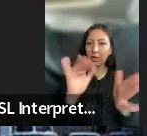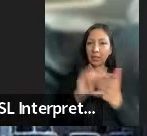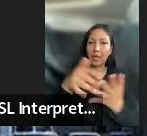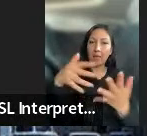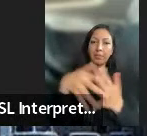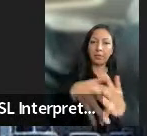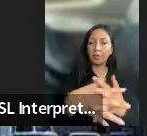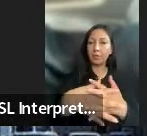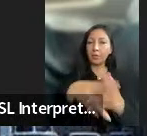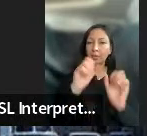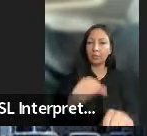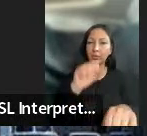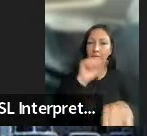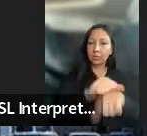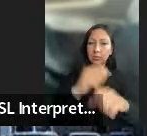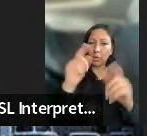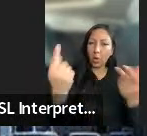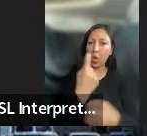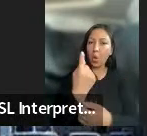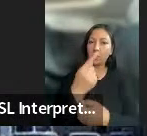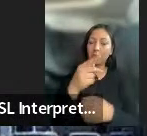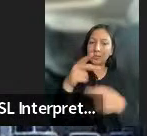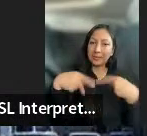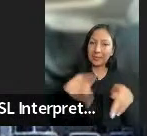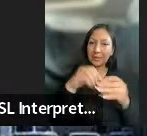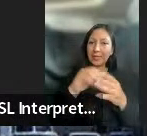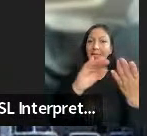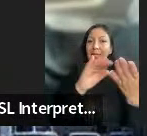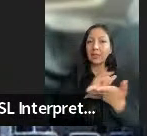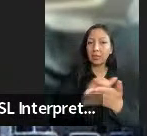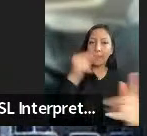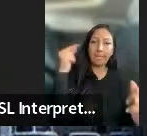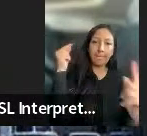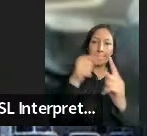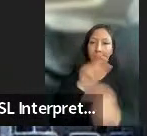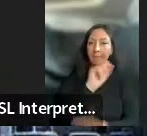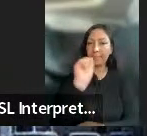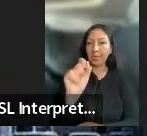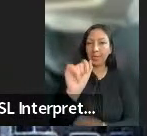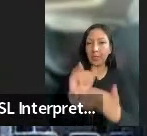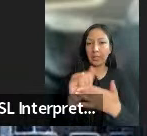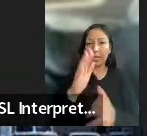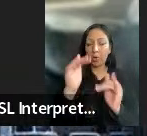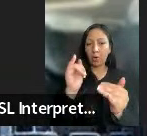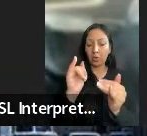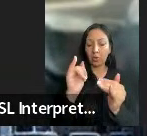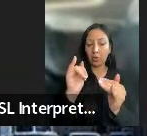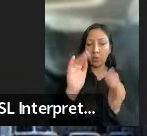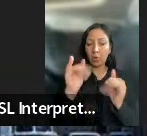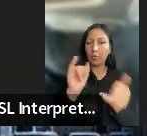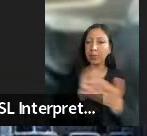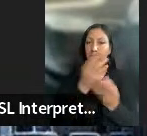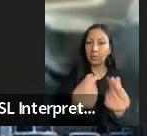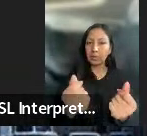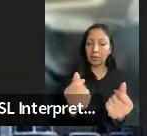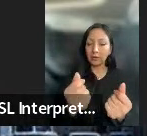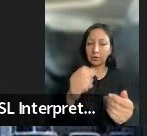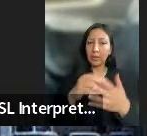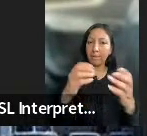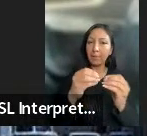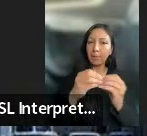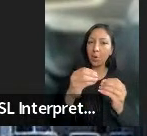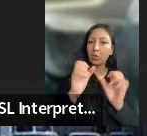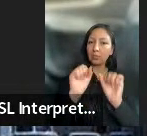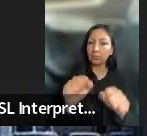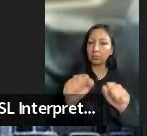is always allowed in New York City, period. And our hope is that this will result in a much greater